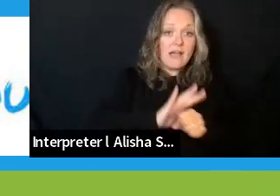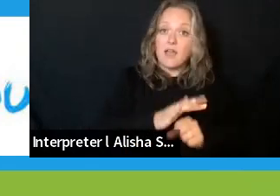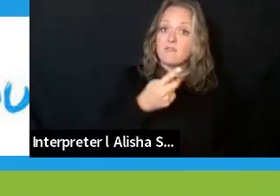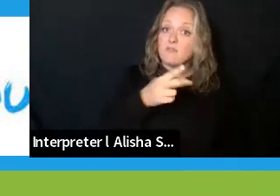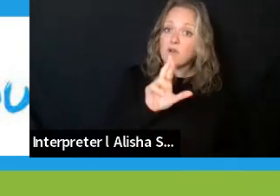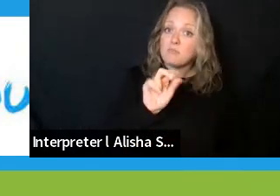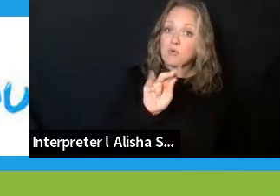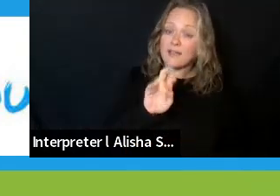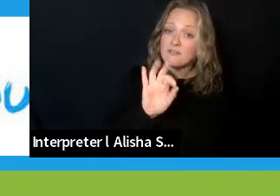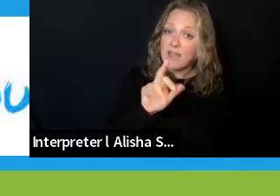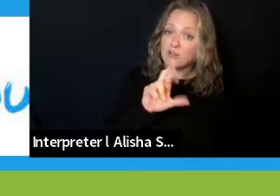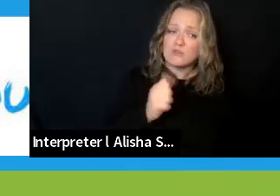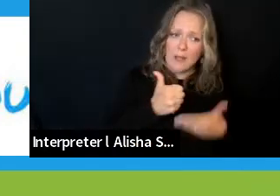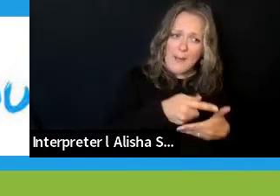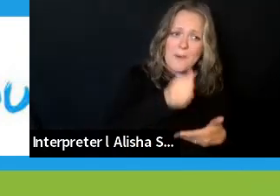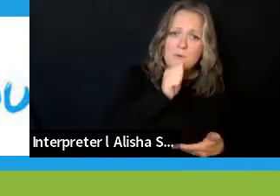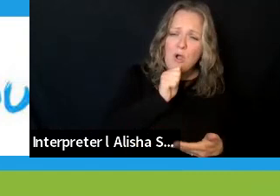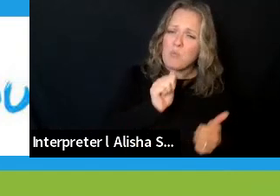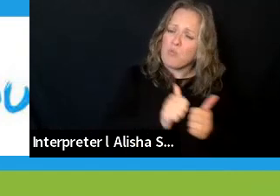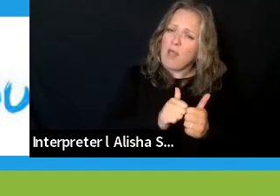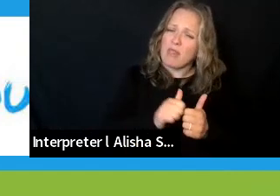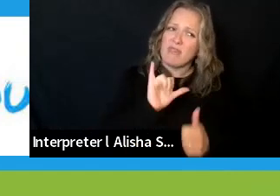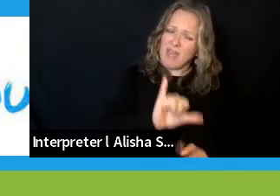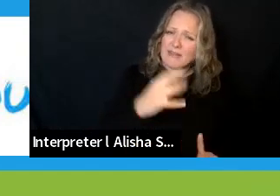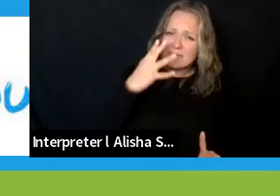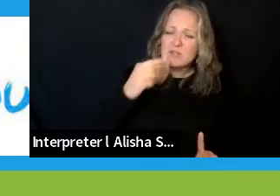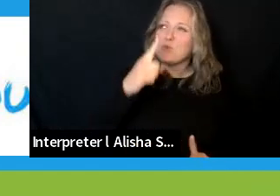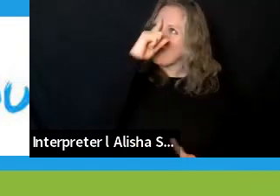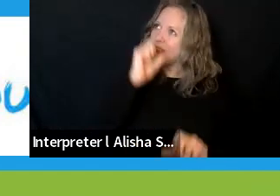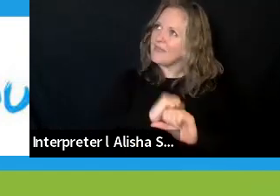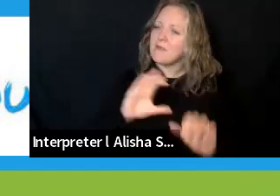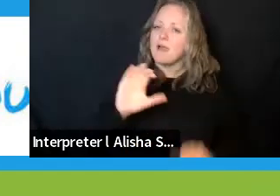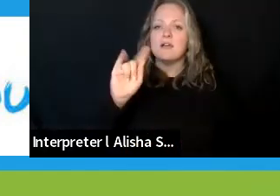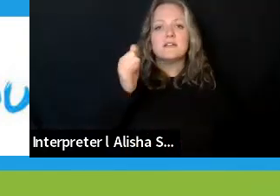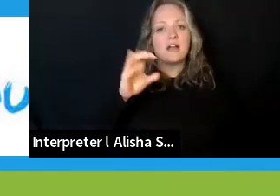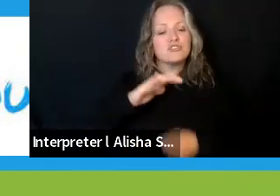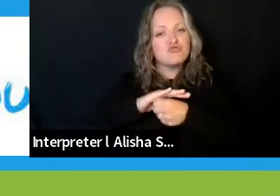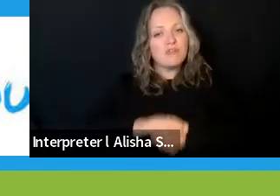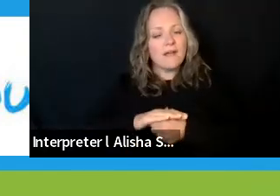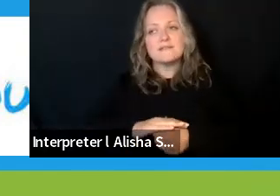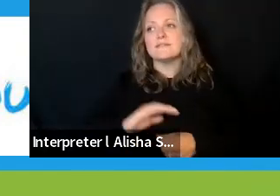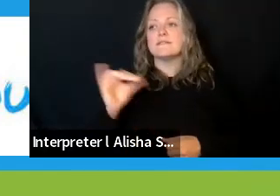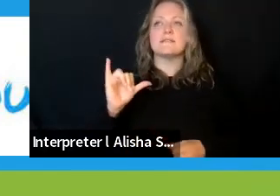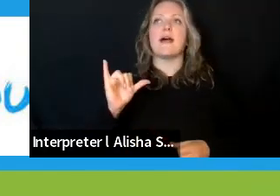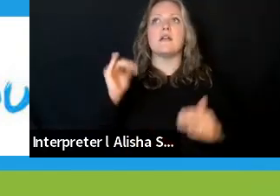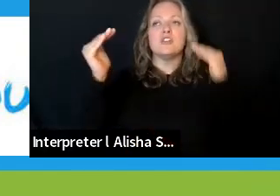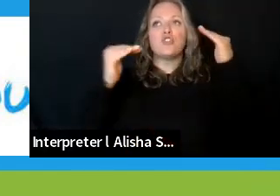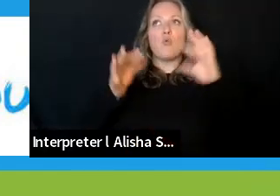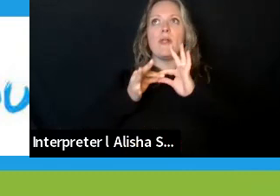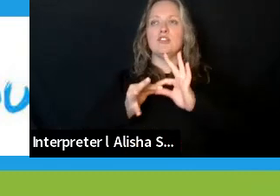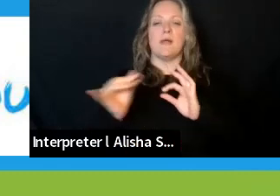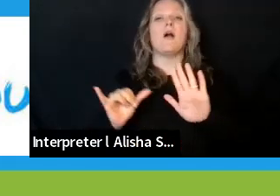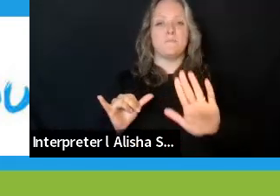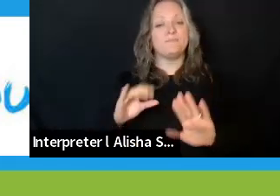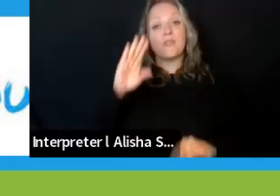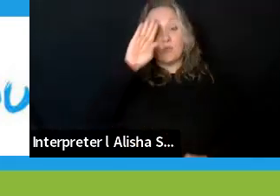stress of the experience. Think of toxic stress and buffering of adult relationships like this. We all know that